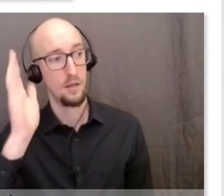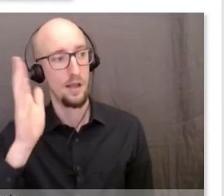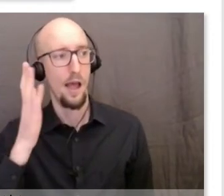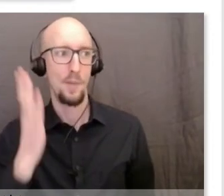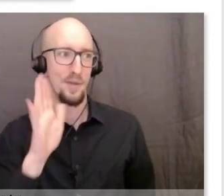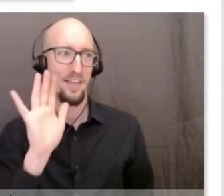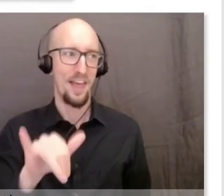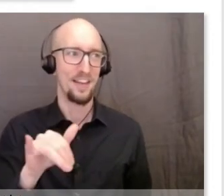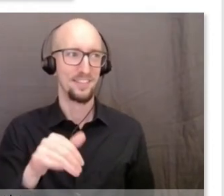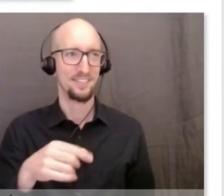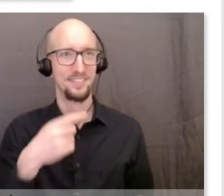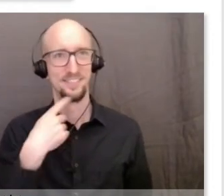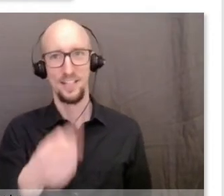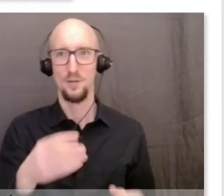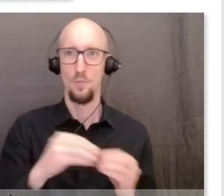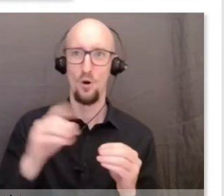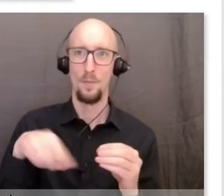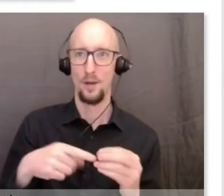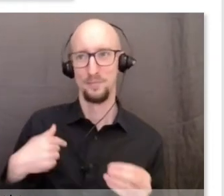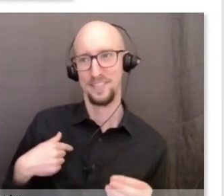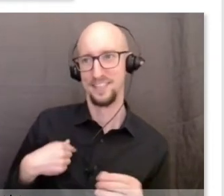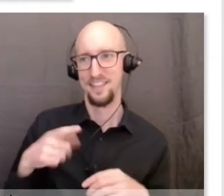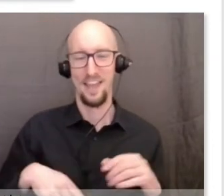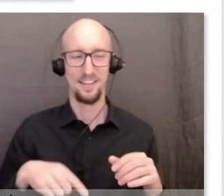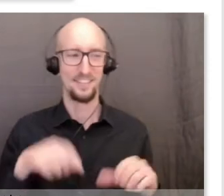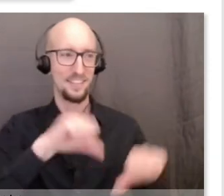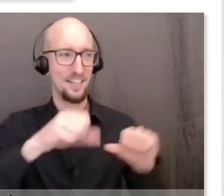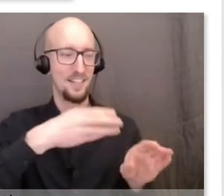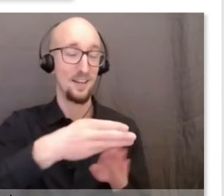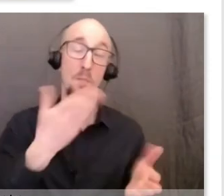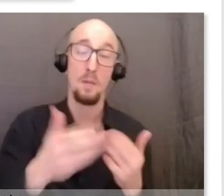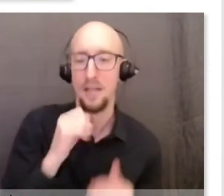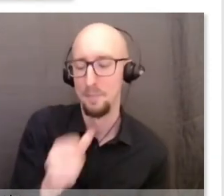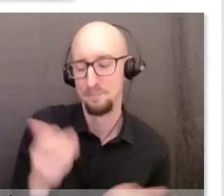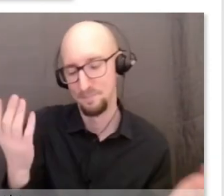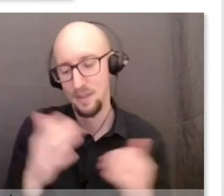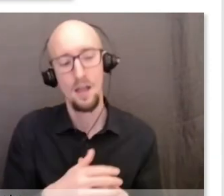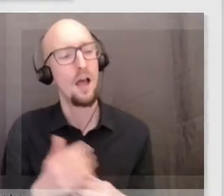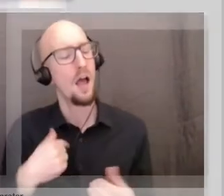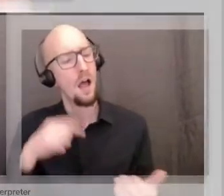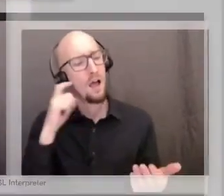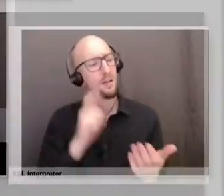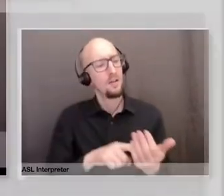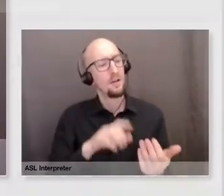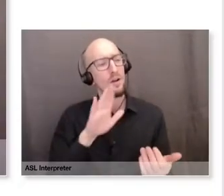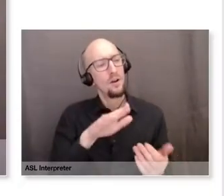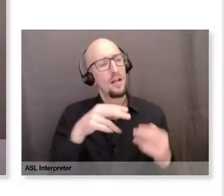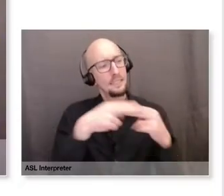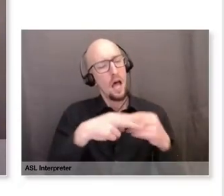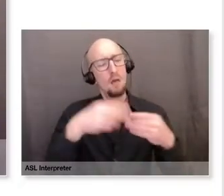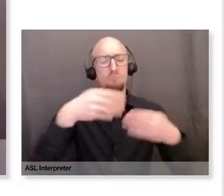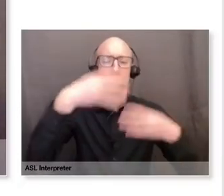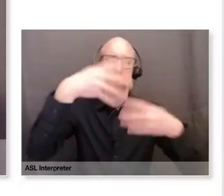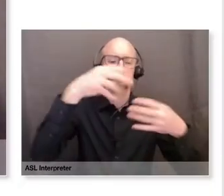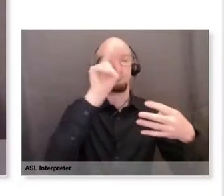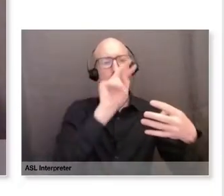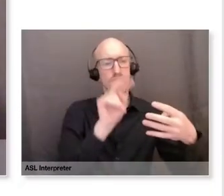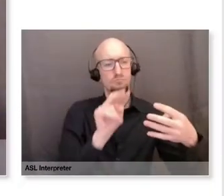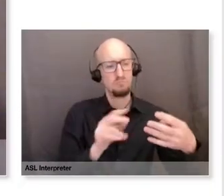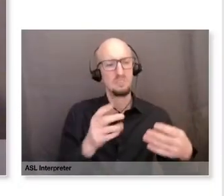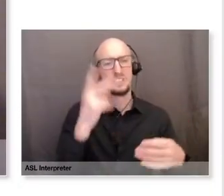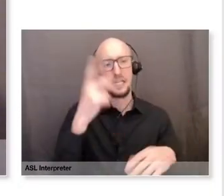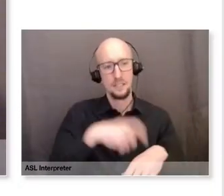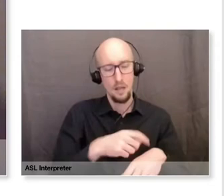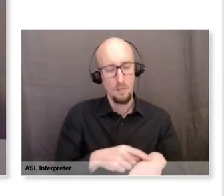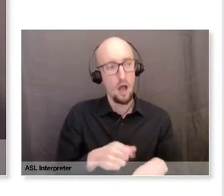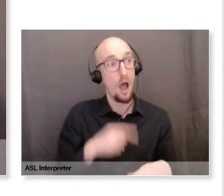about scientific, well, maybe not. When I was going through her slides again, I recognized a lot of the images